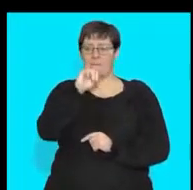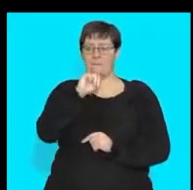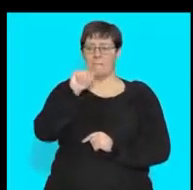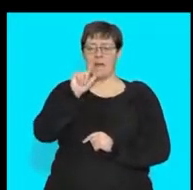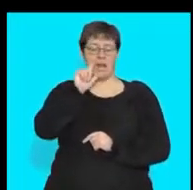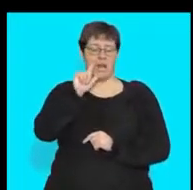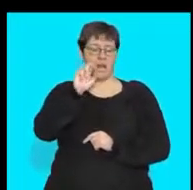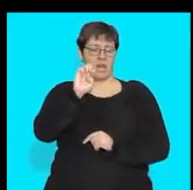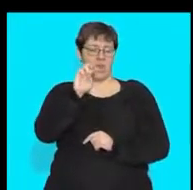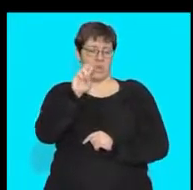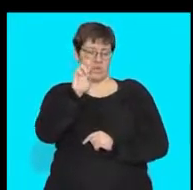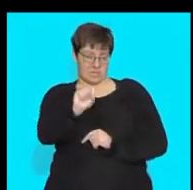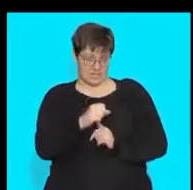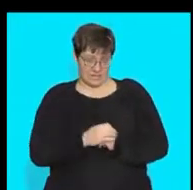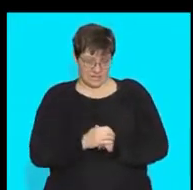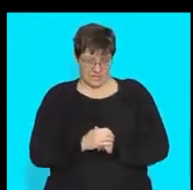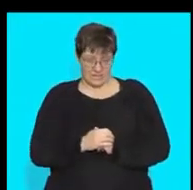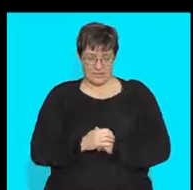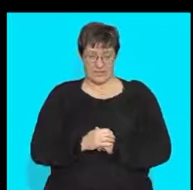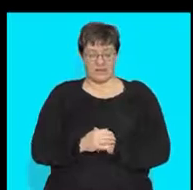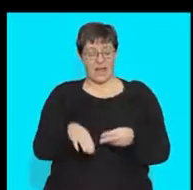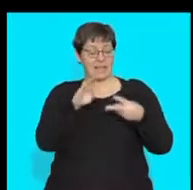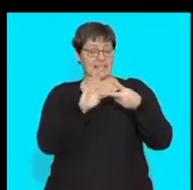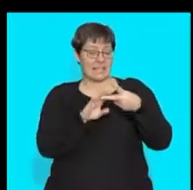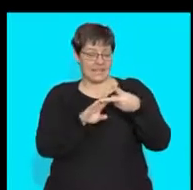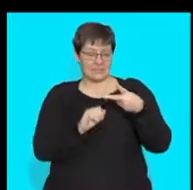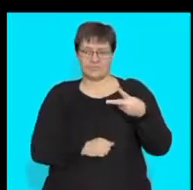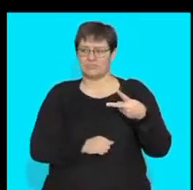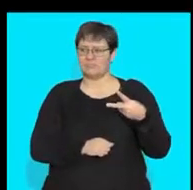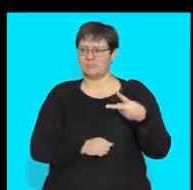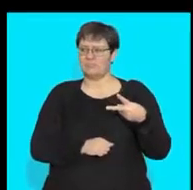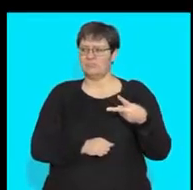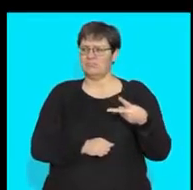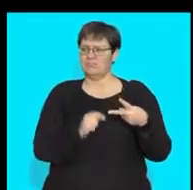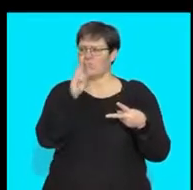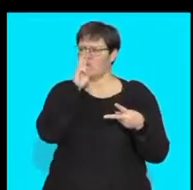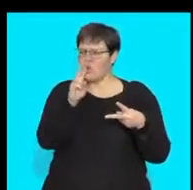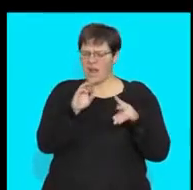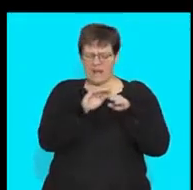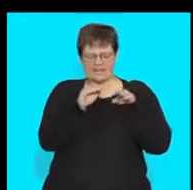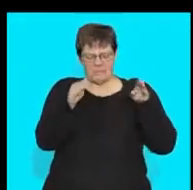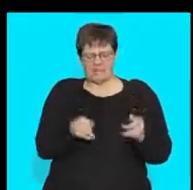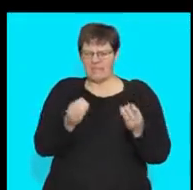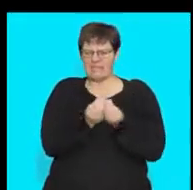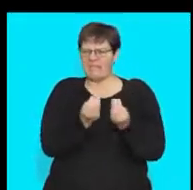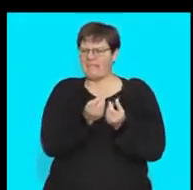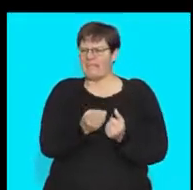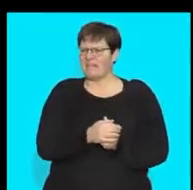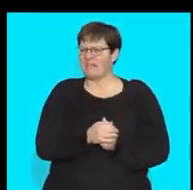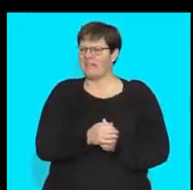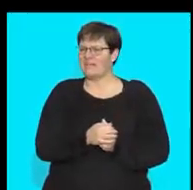is malleus, malleus, right? The second one has got this little table thingy here on top,